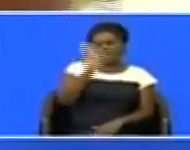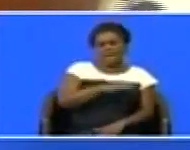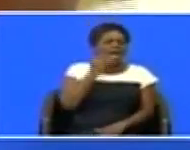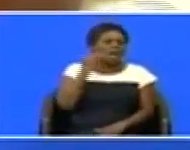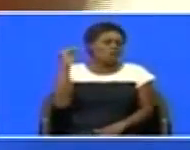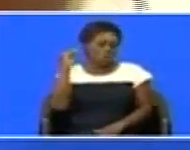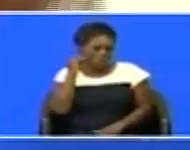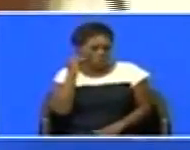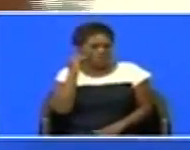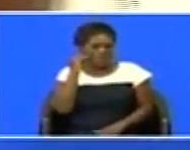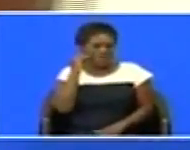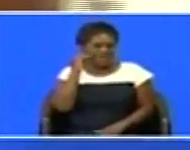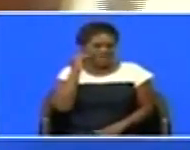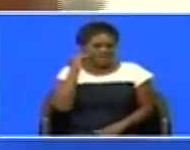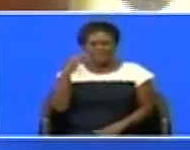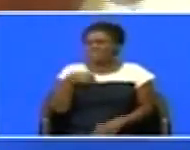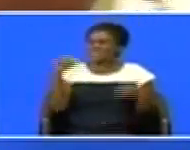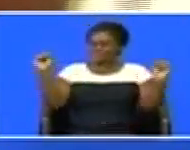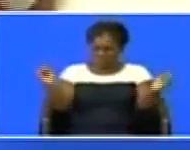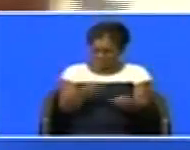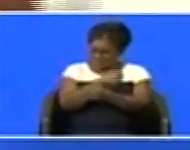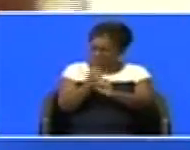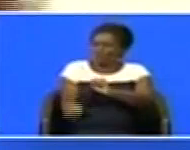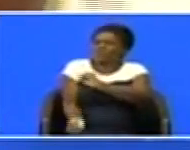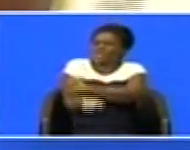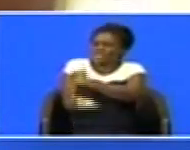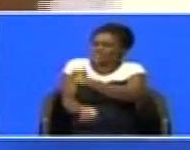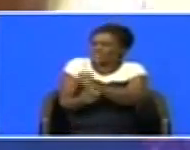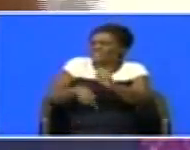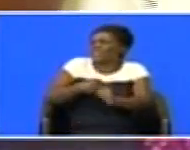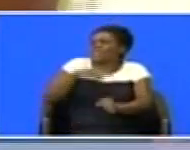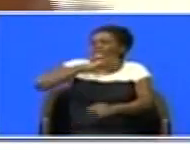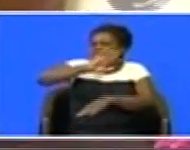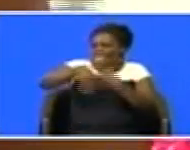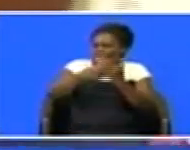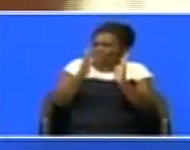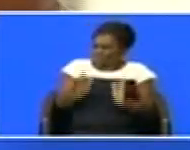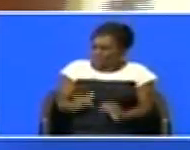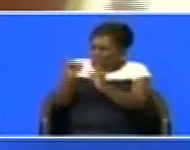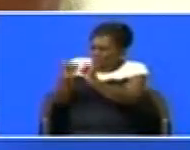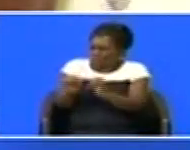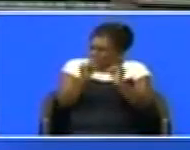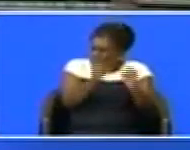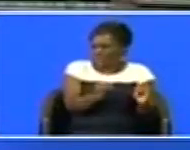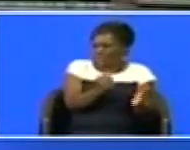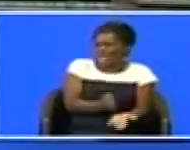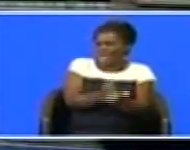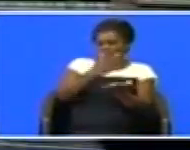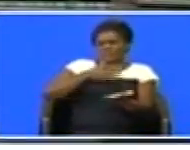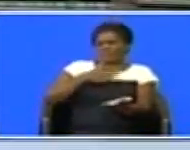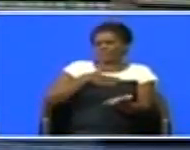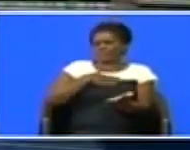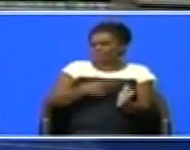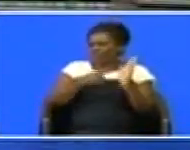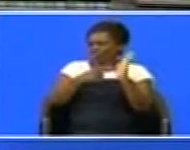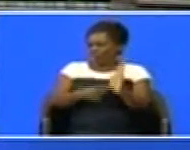feeling so happy. I don't know just how I can express myself to everyone, each and every person who played a role in this.